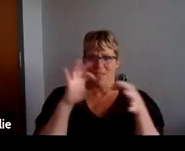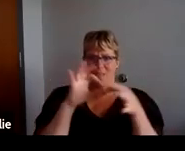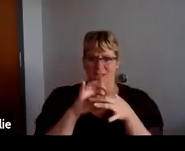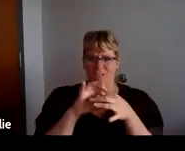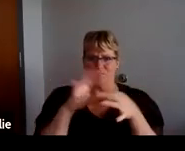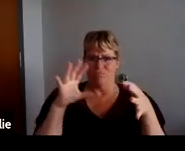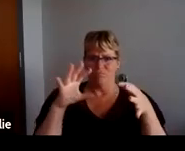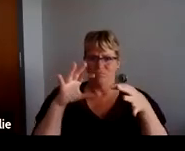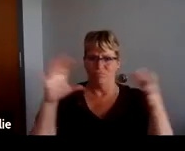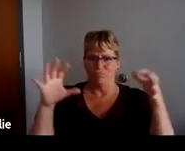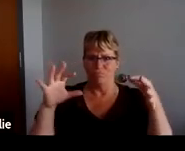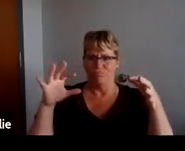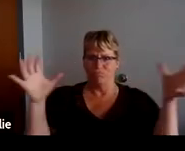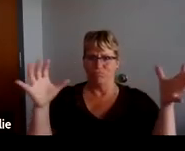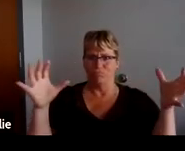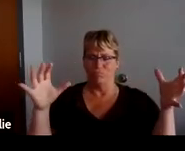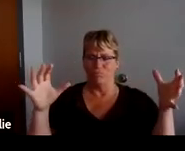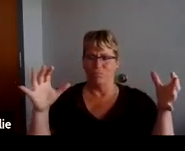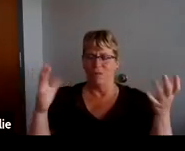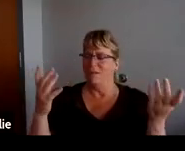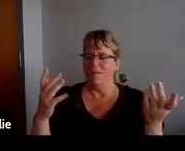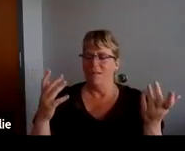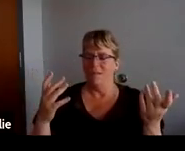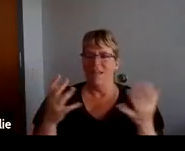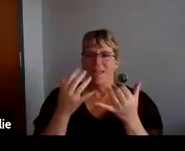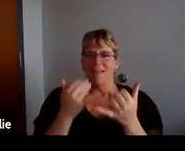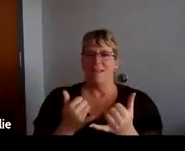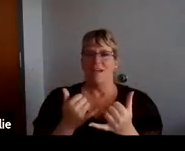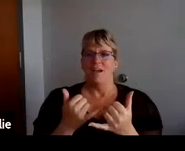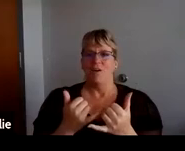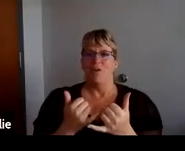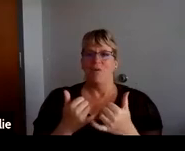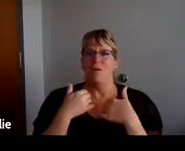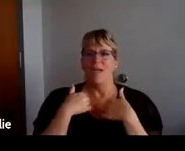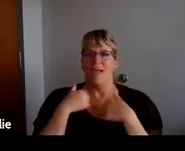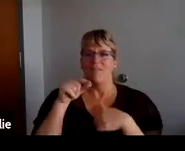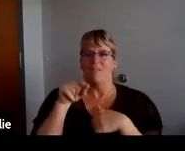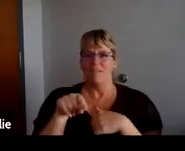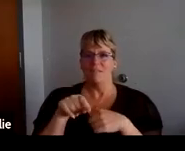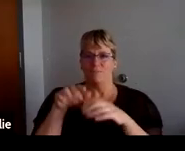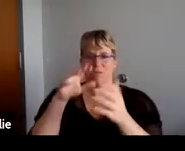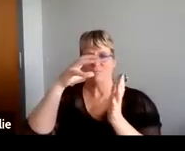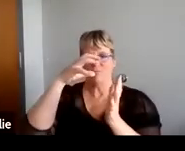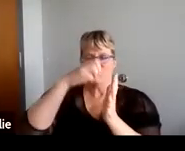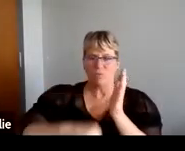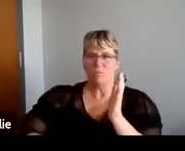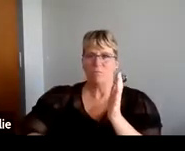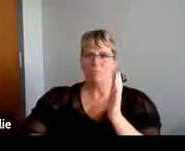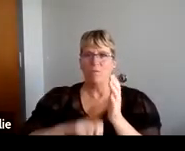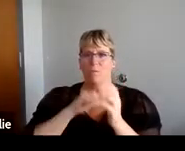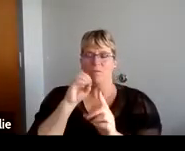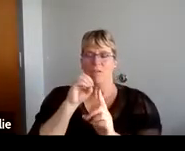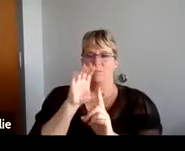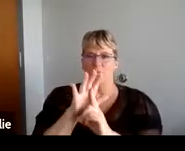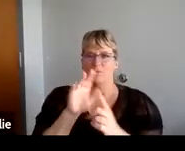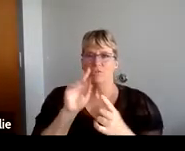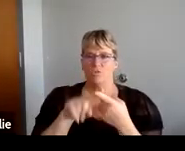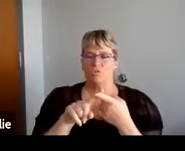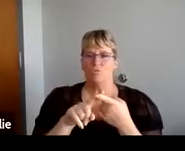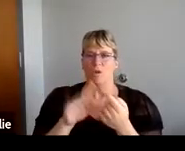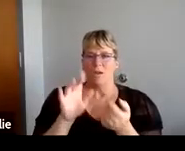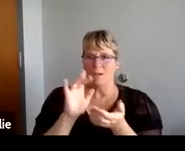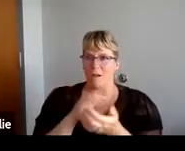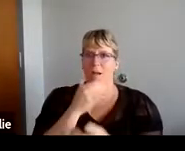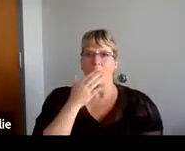giving resilience to that individual. And now we're taking those things away, and we've stripped them down, and we've exposed them to a substance of